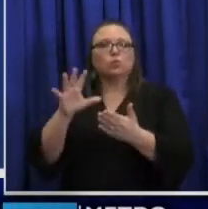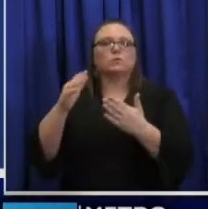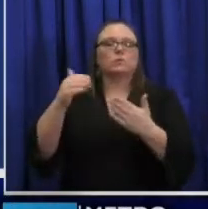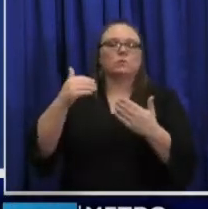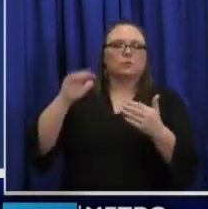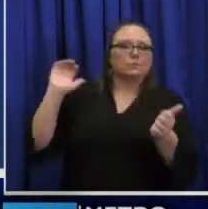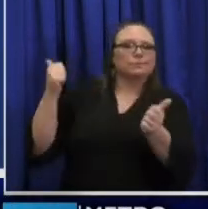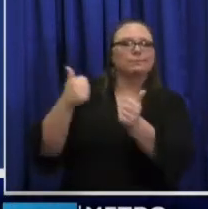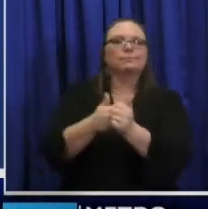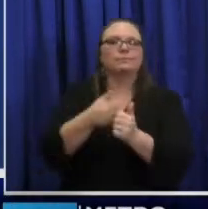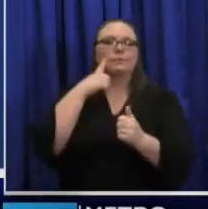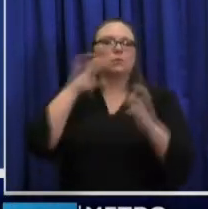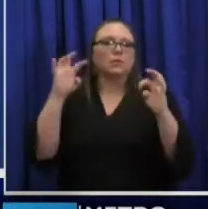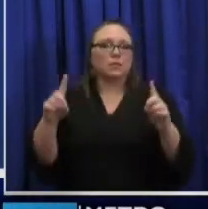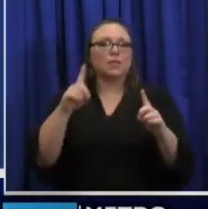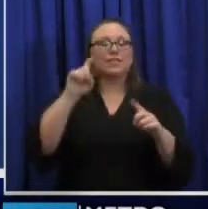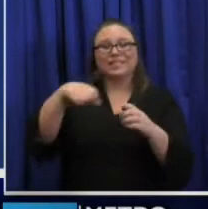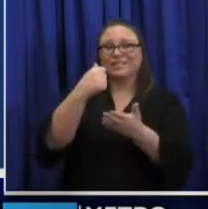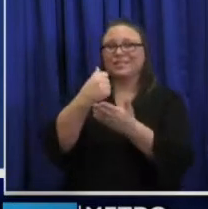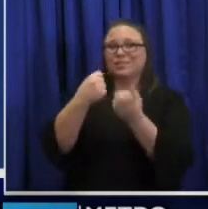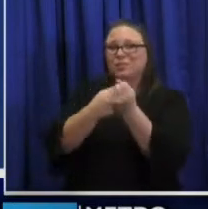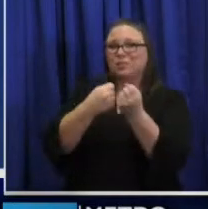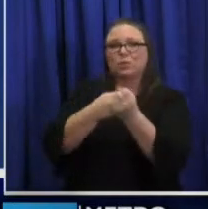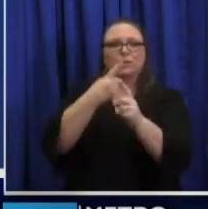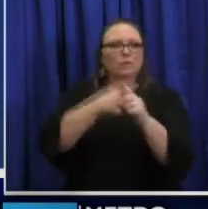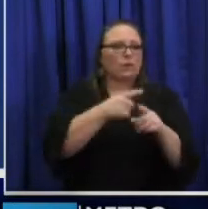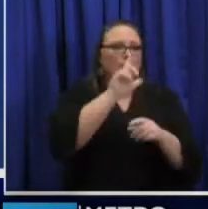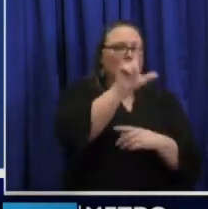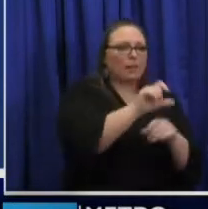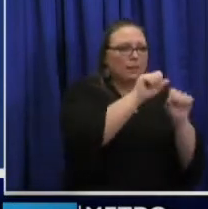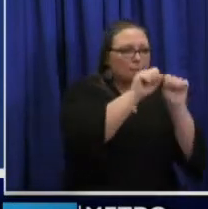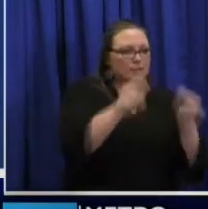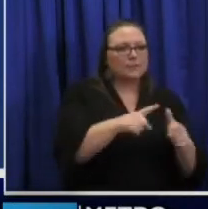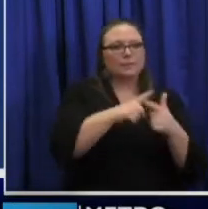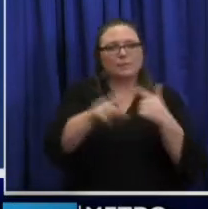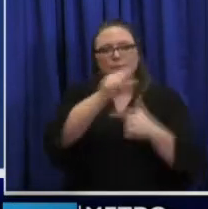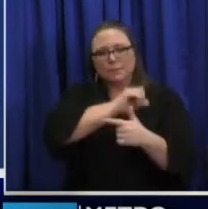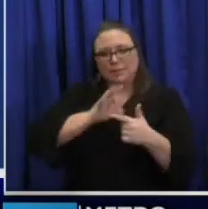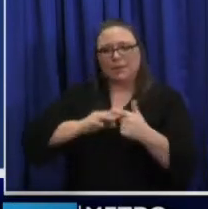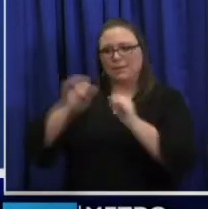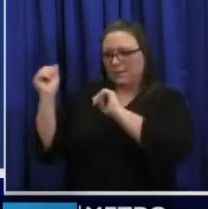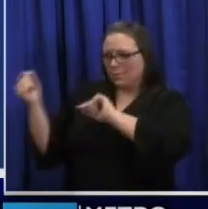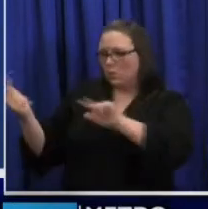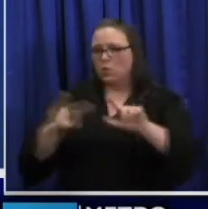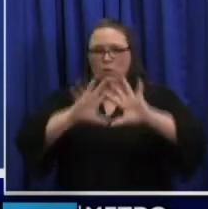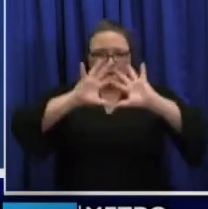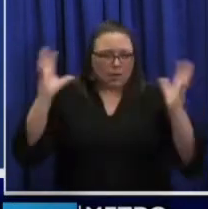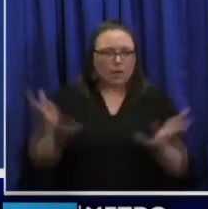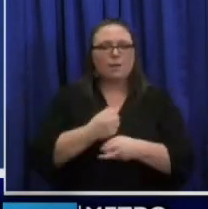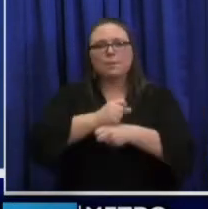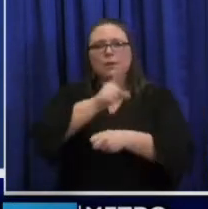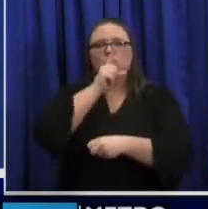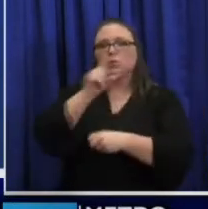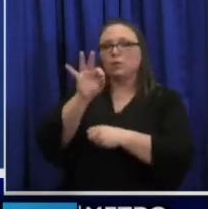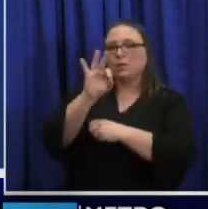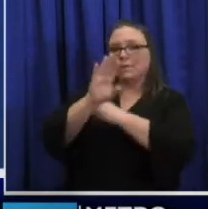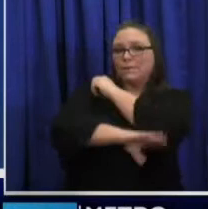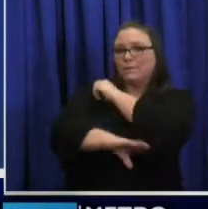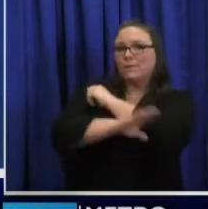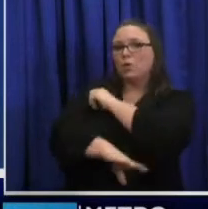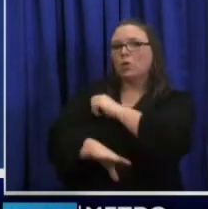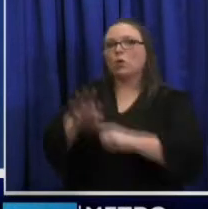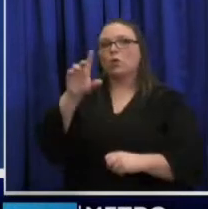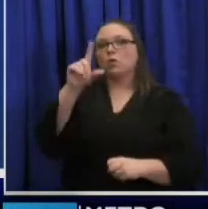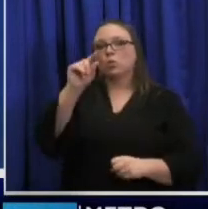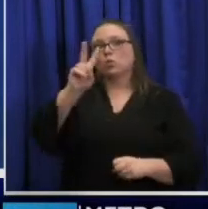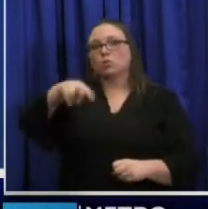the support of everybody, our library system, our staff, et cetera, to make sure that by the fall of 22,